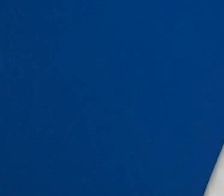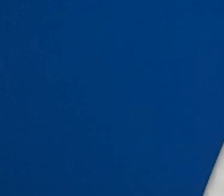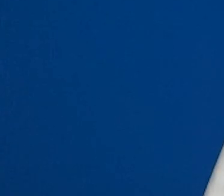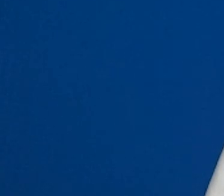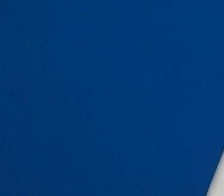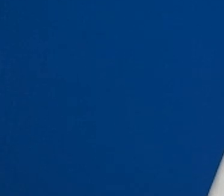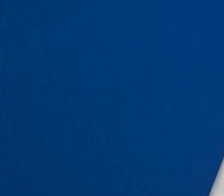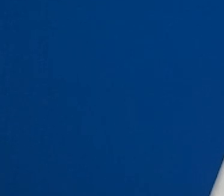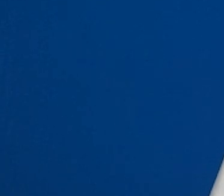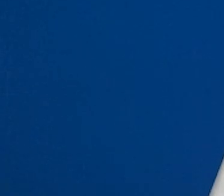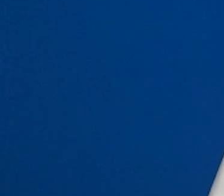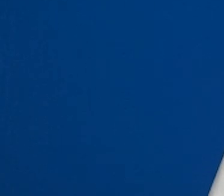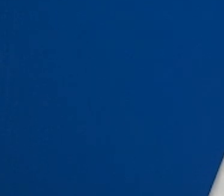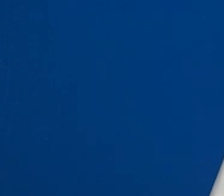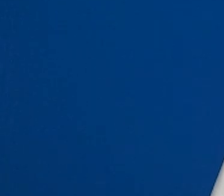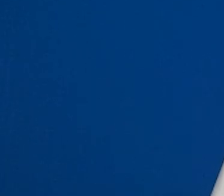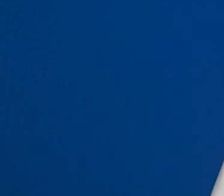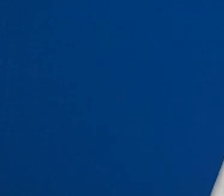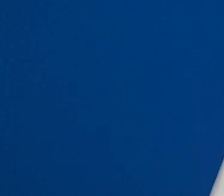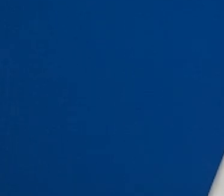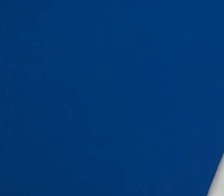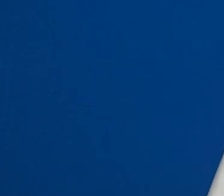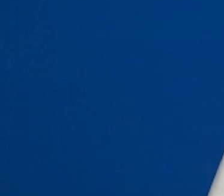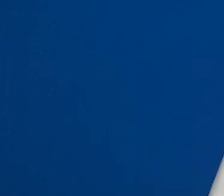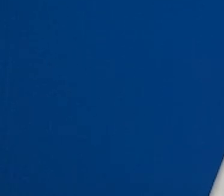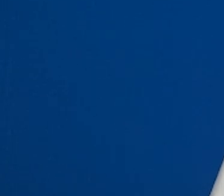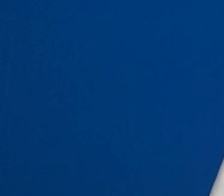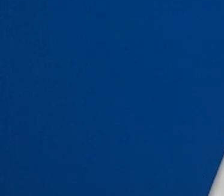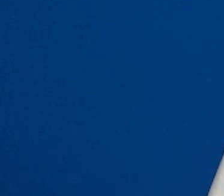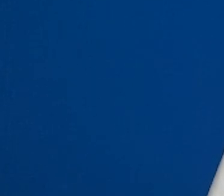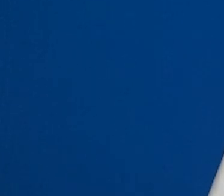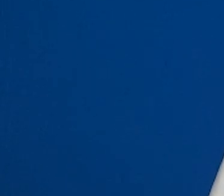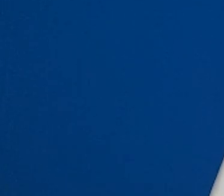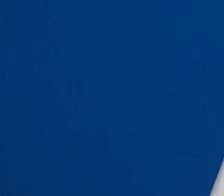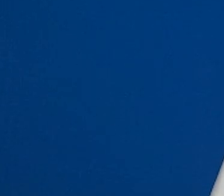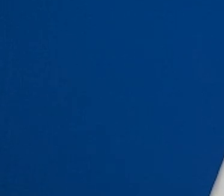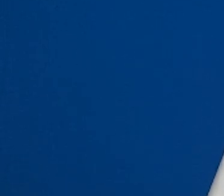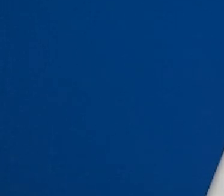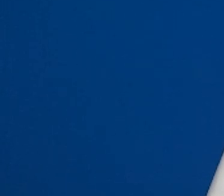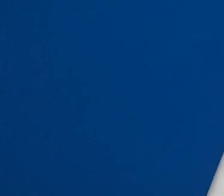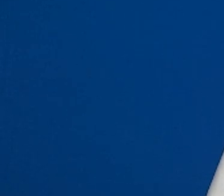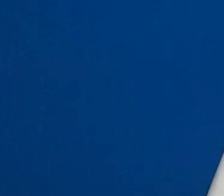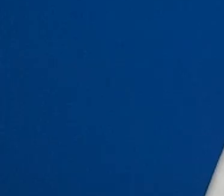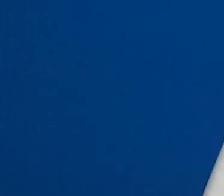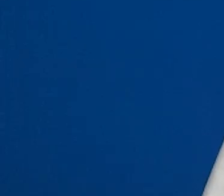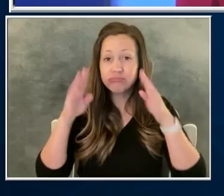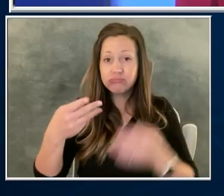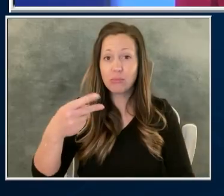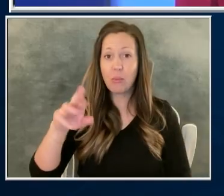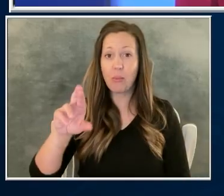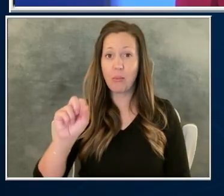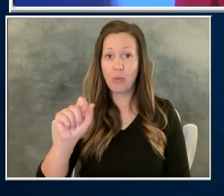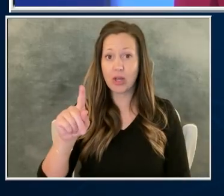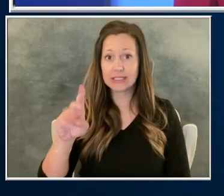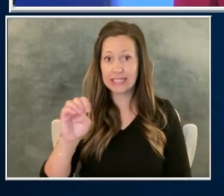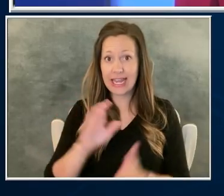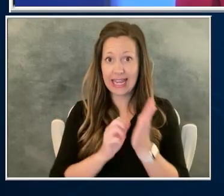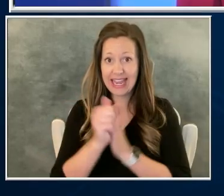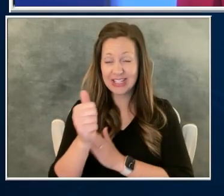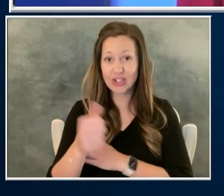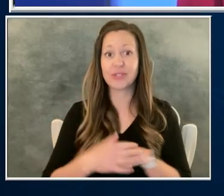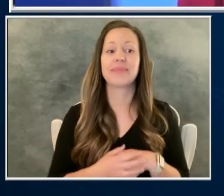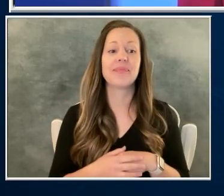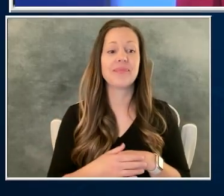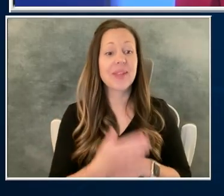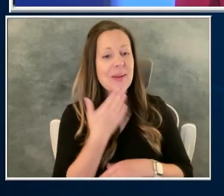Cancer Center. He treats prostate cancer and only prostate cancer. Always great to have you here with us. Good morning. Good morning. Thanks for having me.